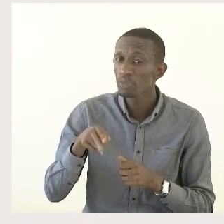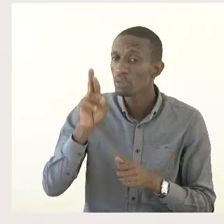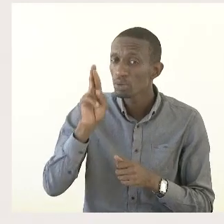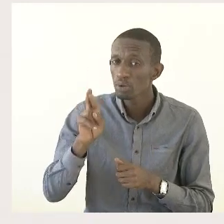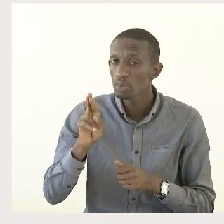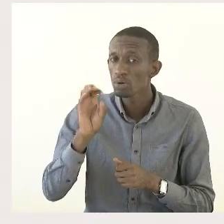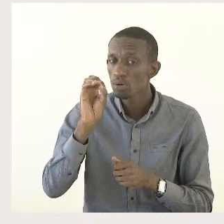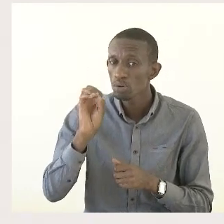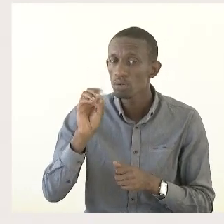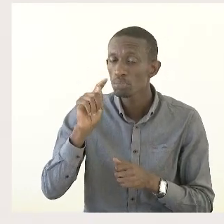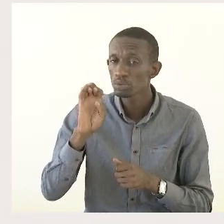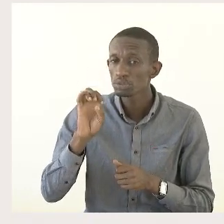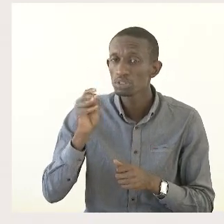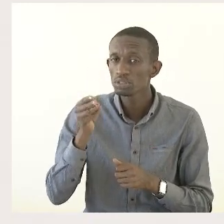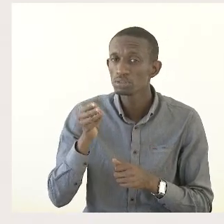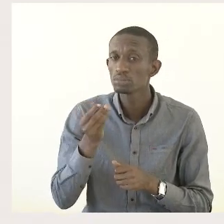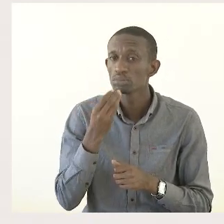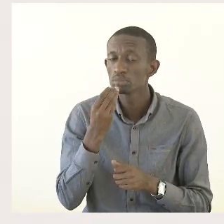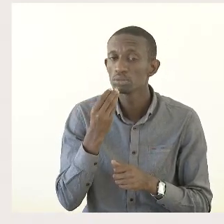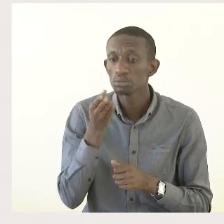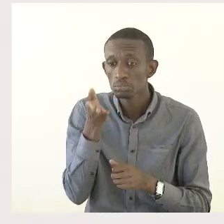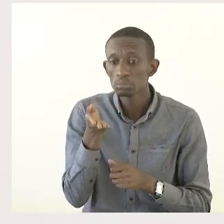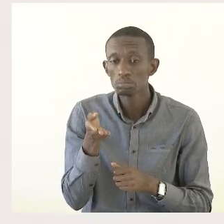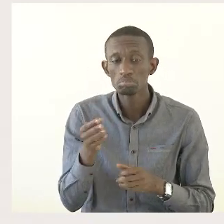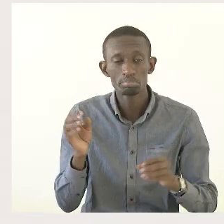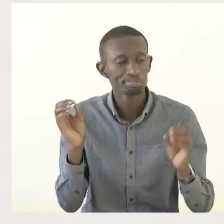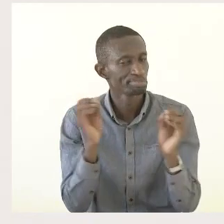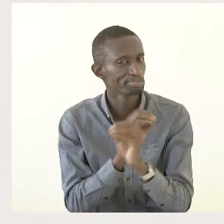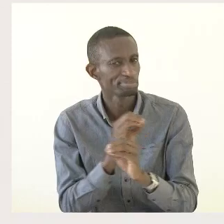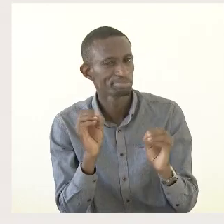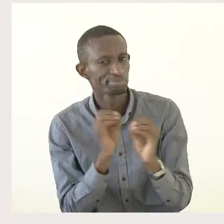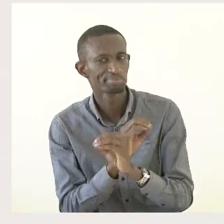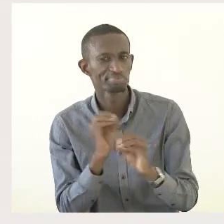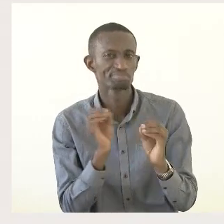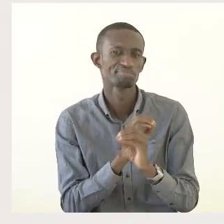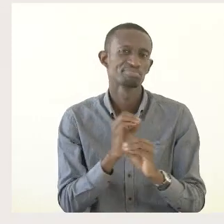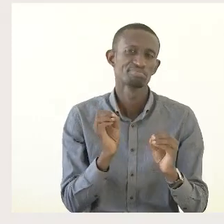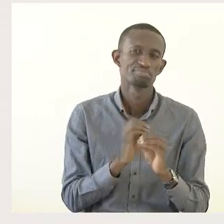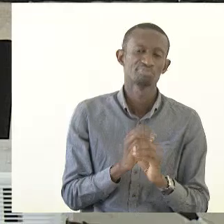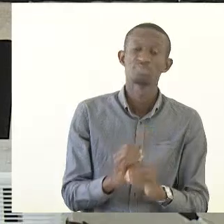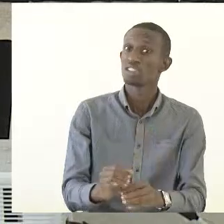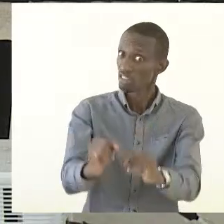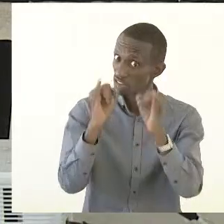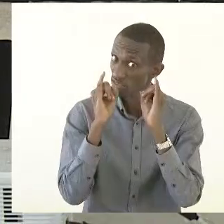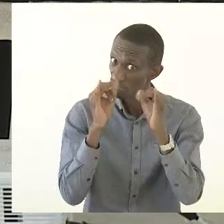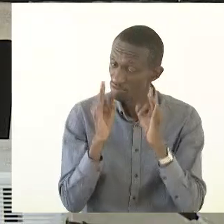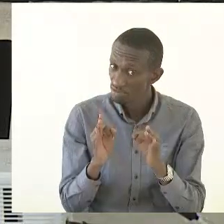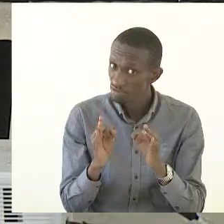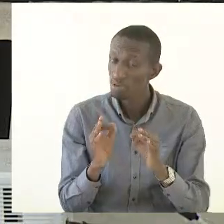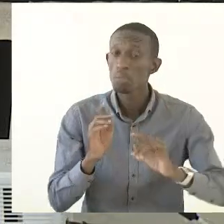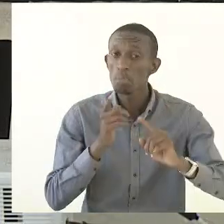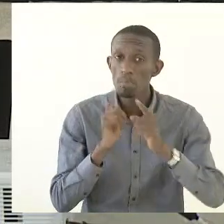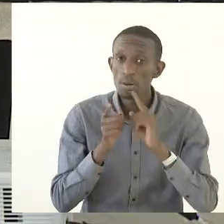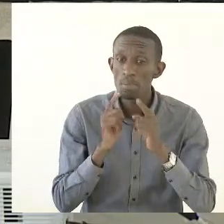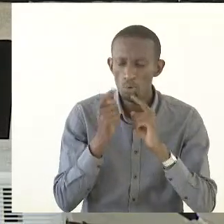of food, there is absence of proteins in the food sample. Once there is the colorless